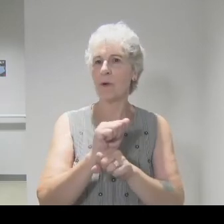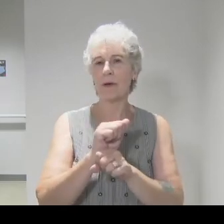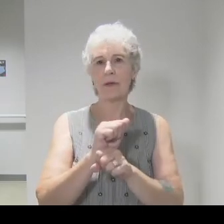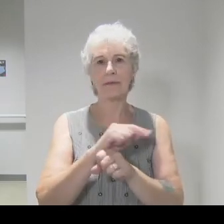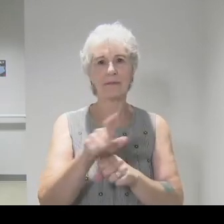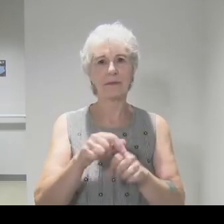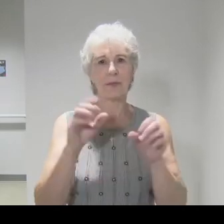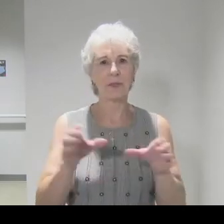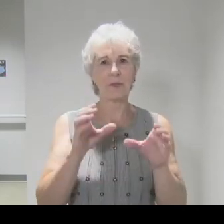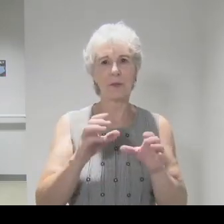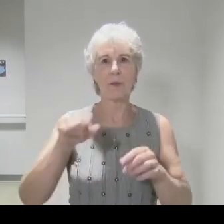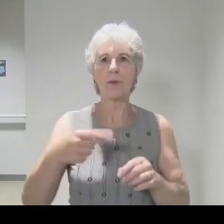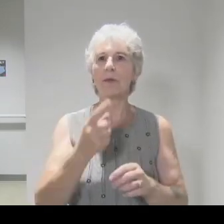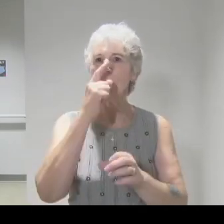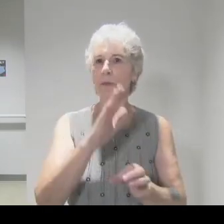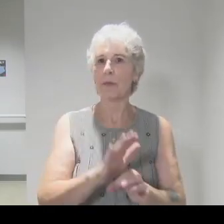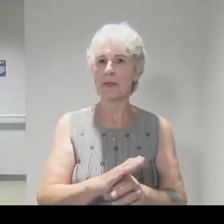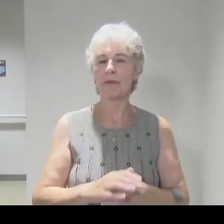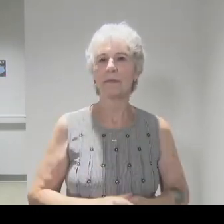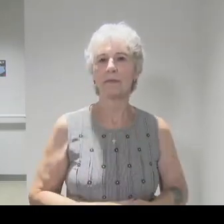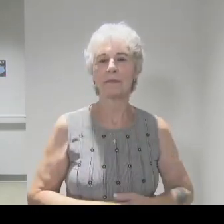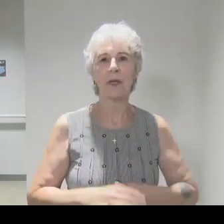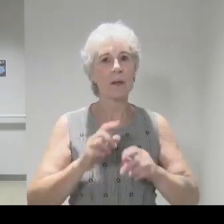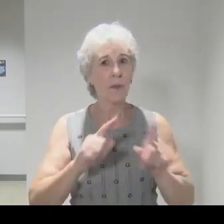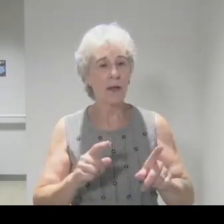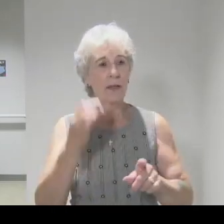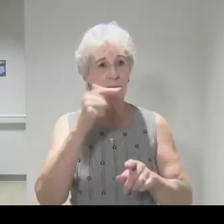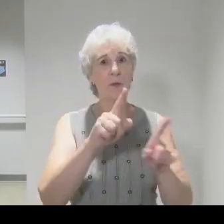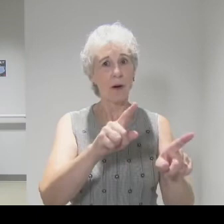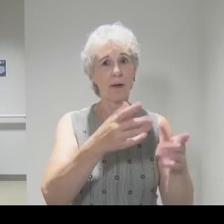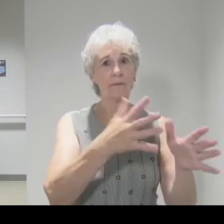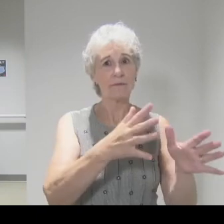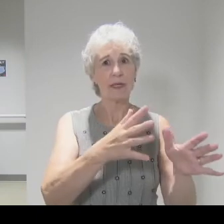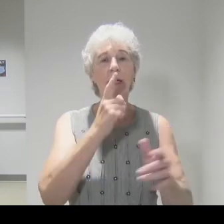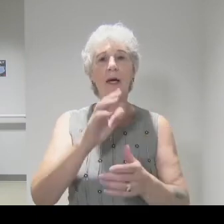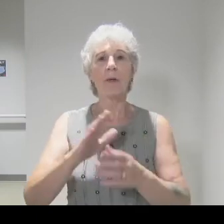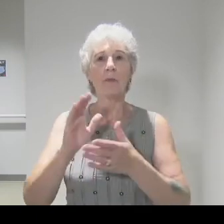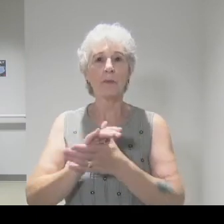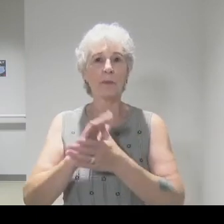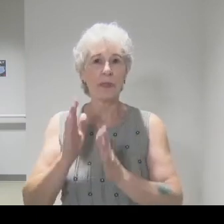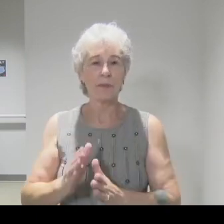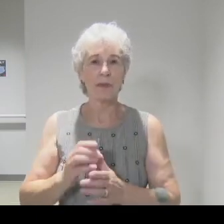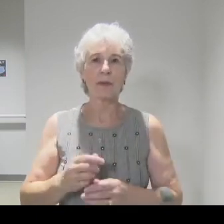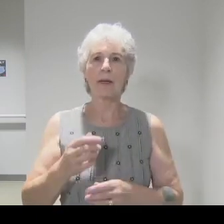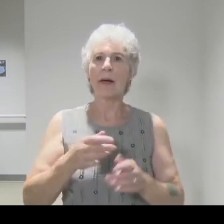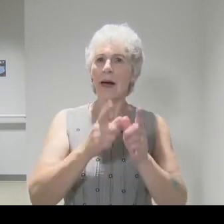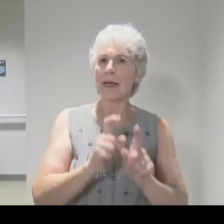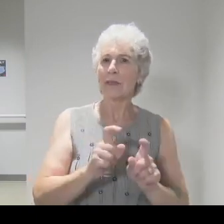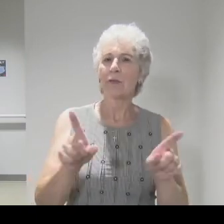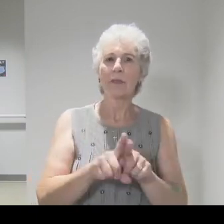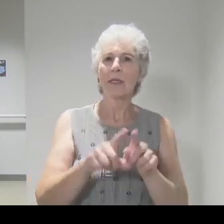just believe. But if you're already a believer, then I ask you the same question asked earlier. Have